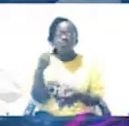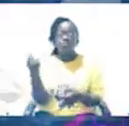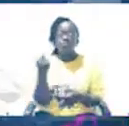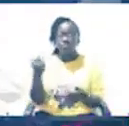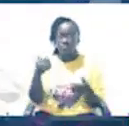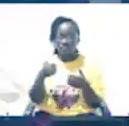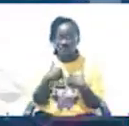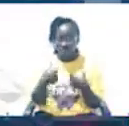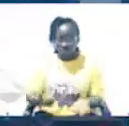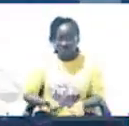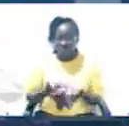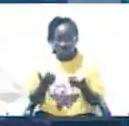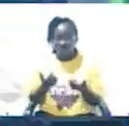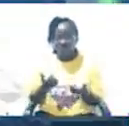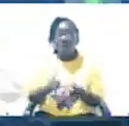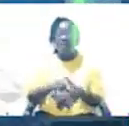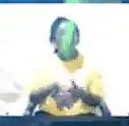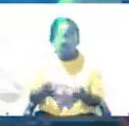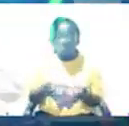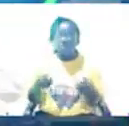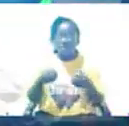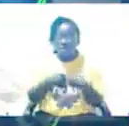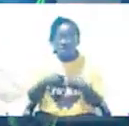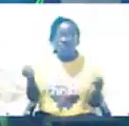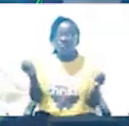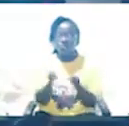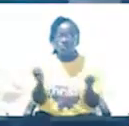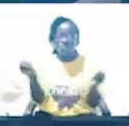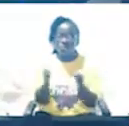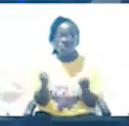life, but have it more abundantly.